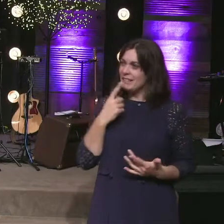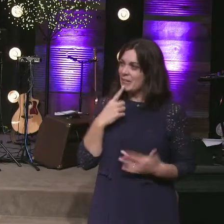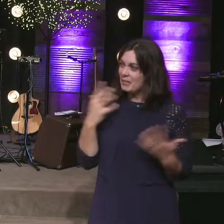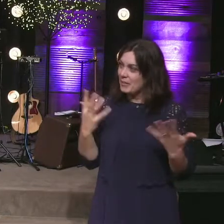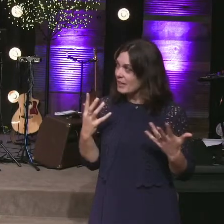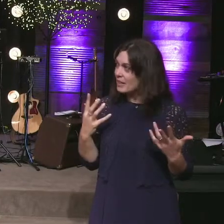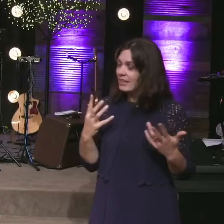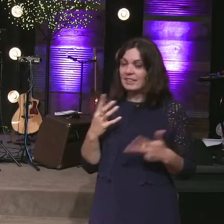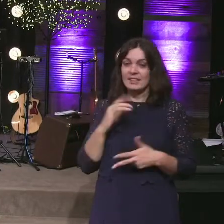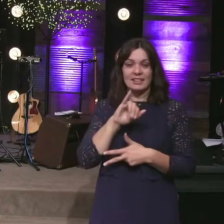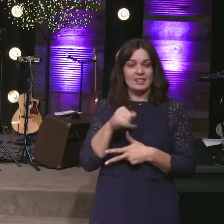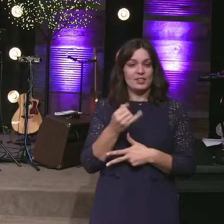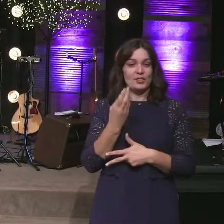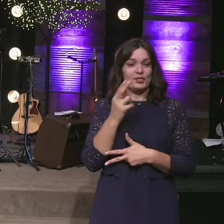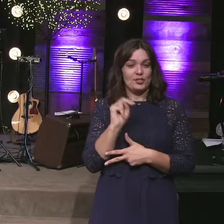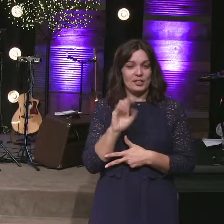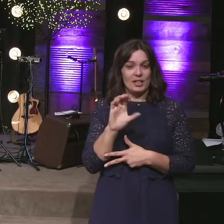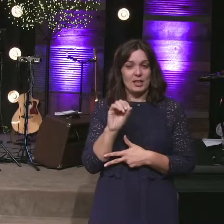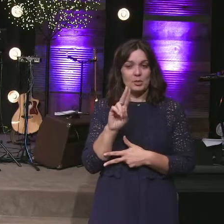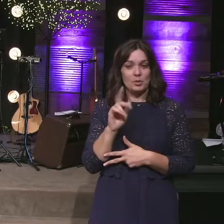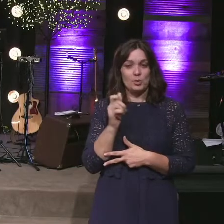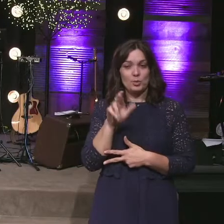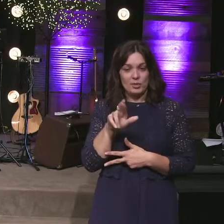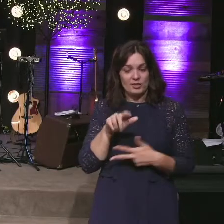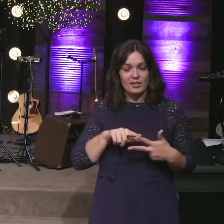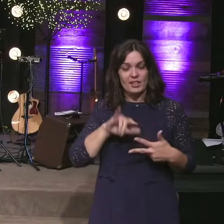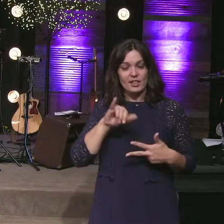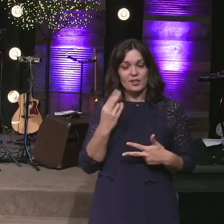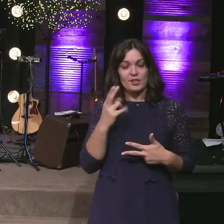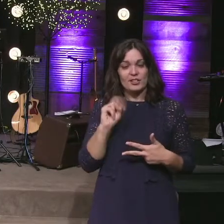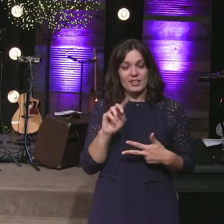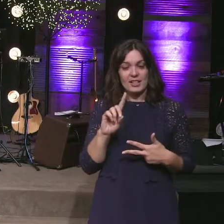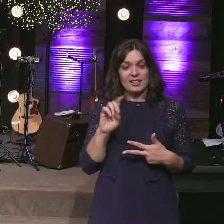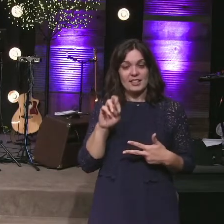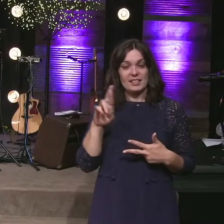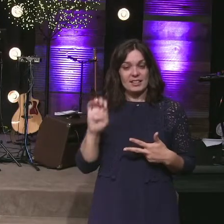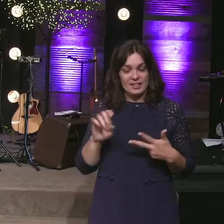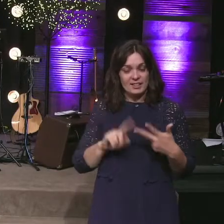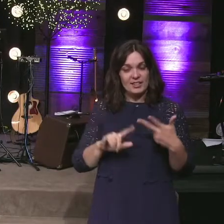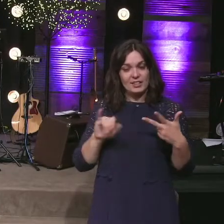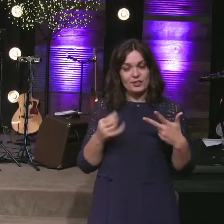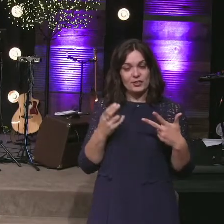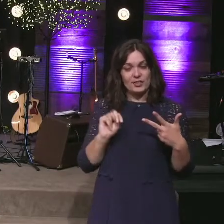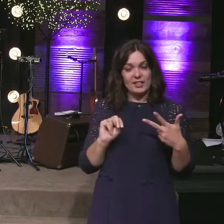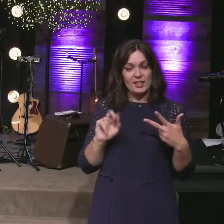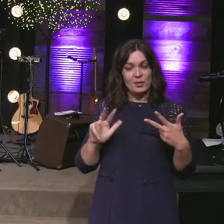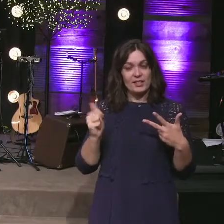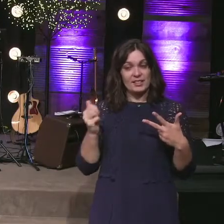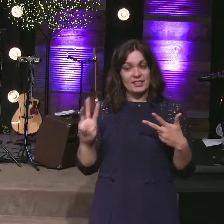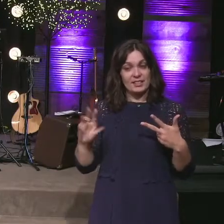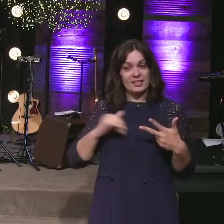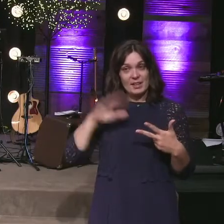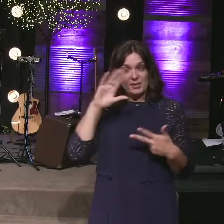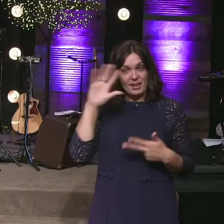John Cougar, John Deere, and John 3:16, I never would have put those three together in a